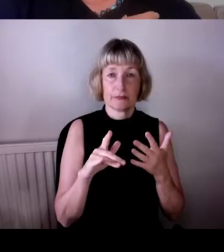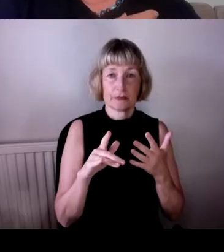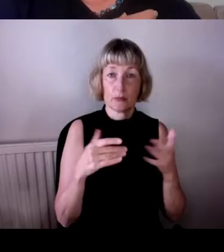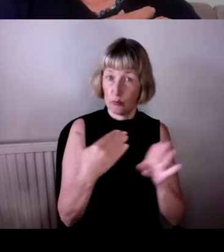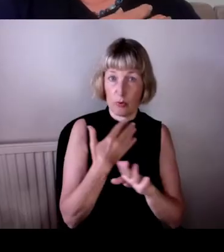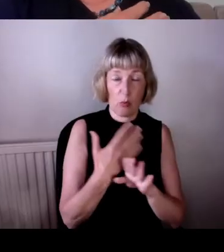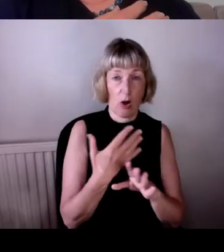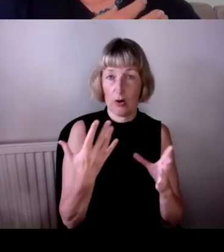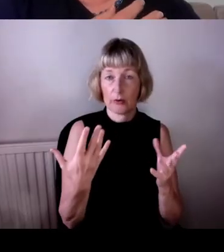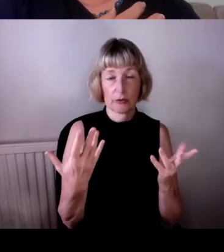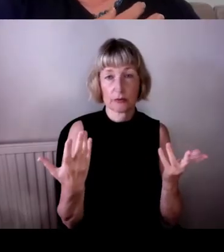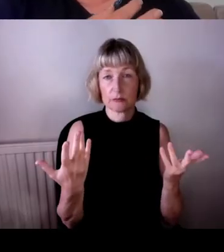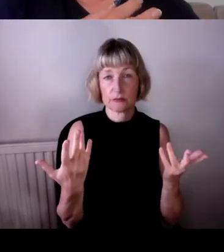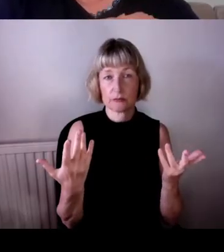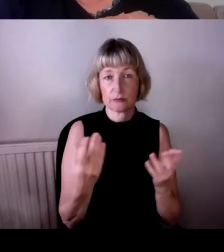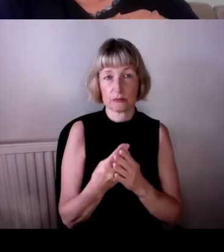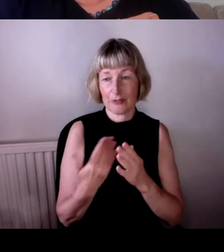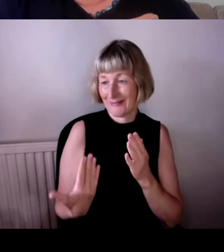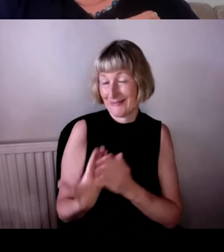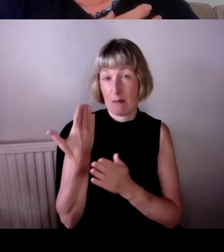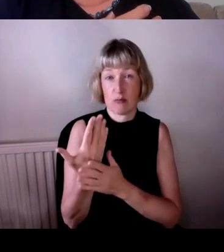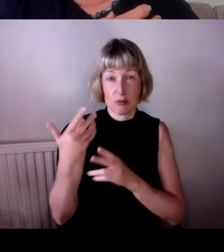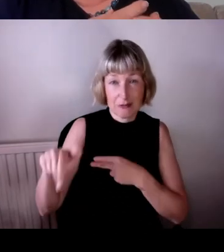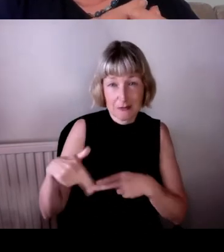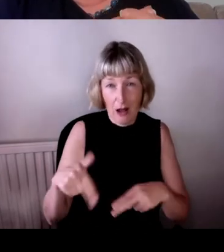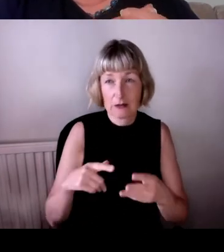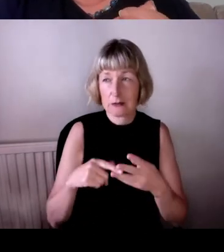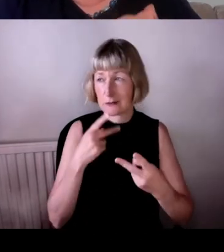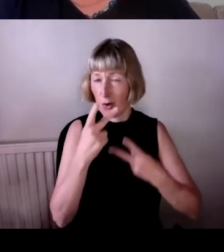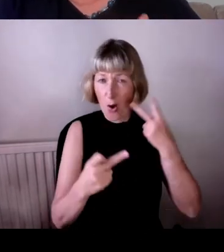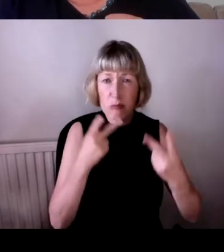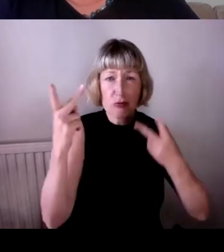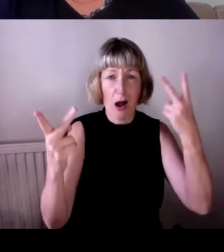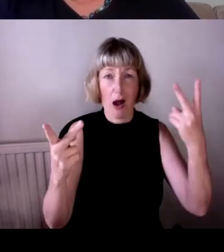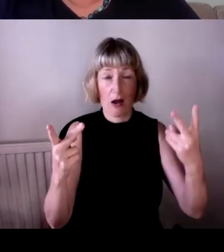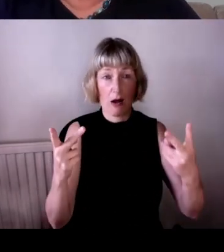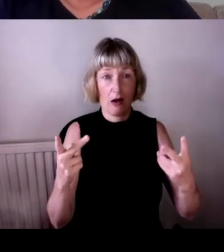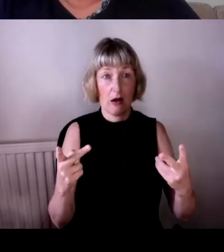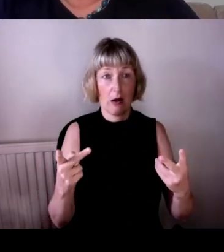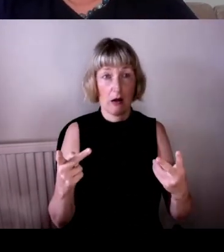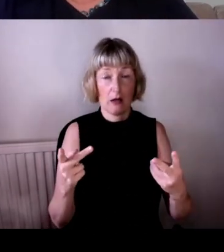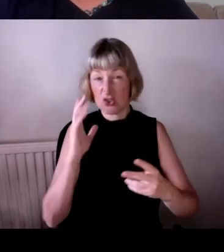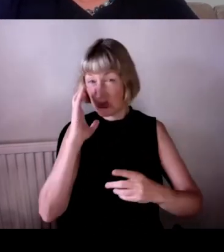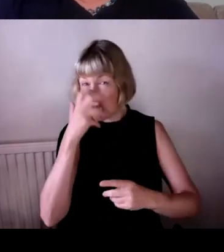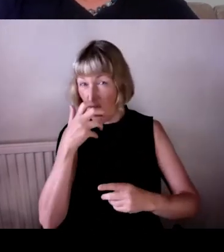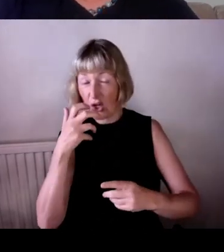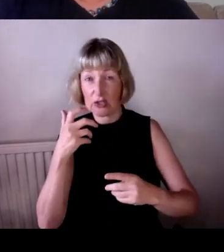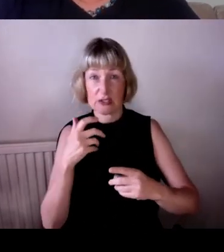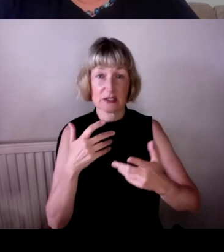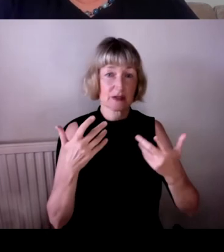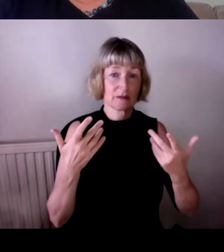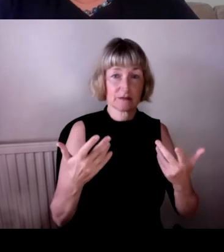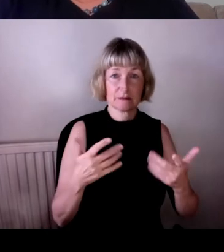We work with contemporary dance, we work with opera, we work with animals, I work with circuses. If I work